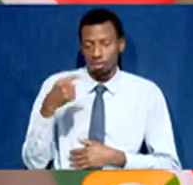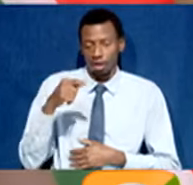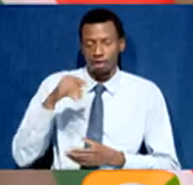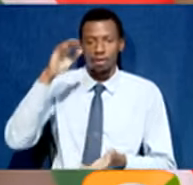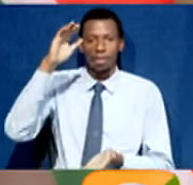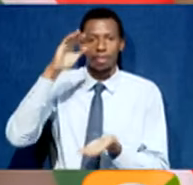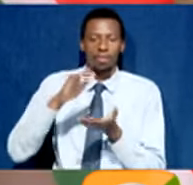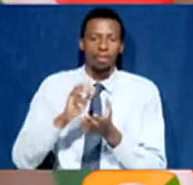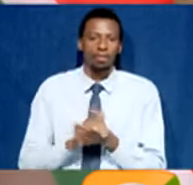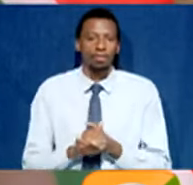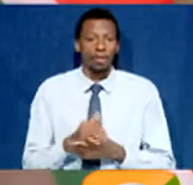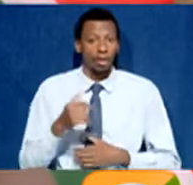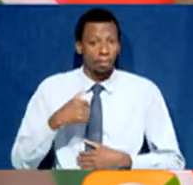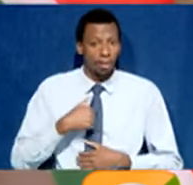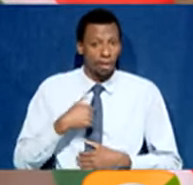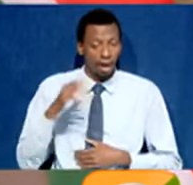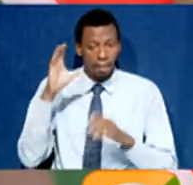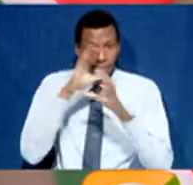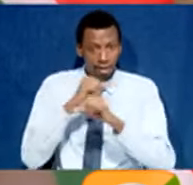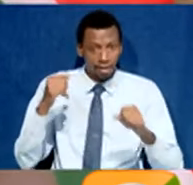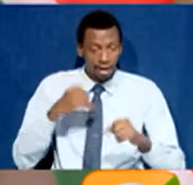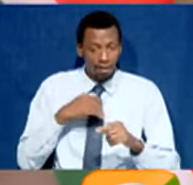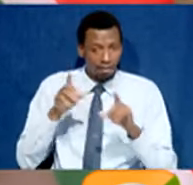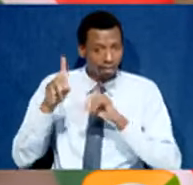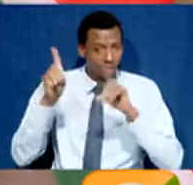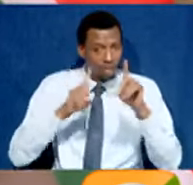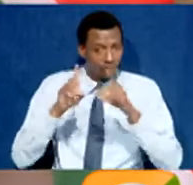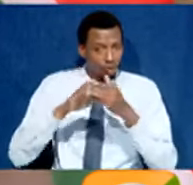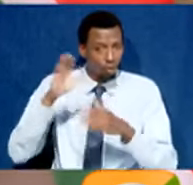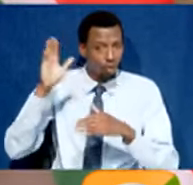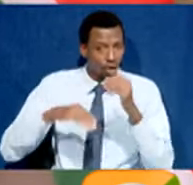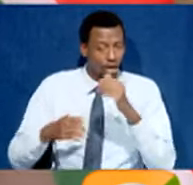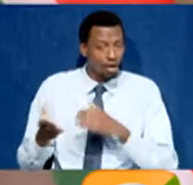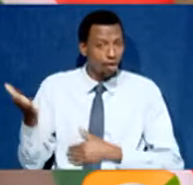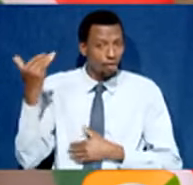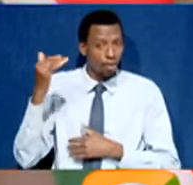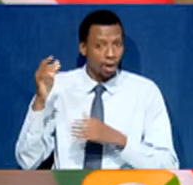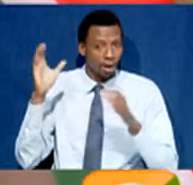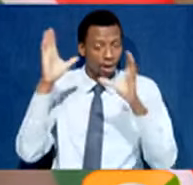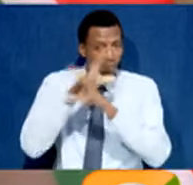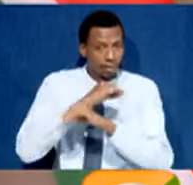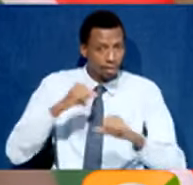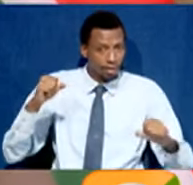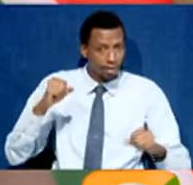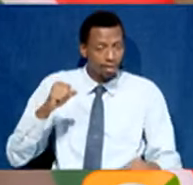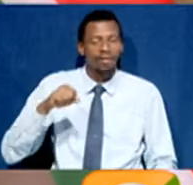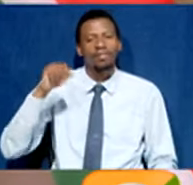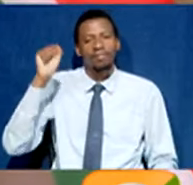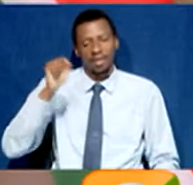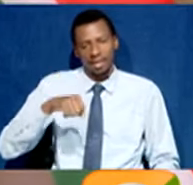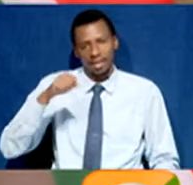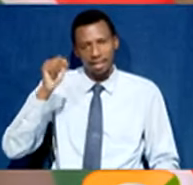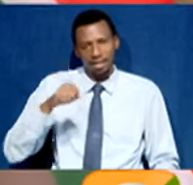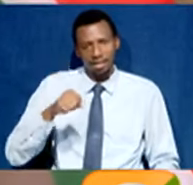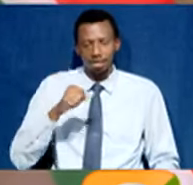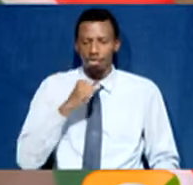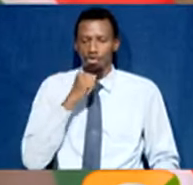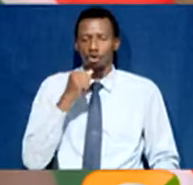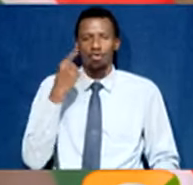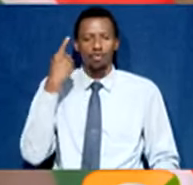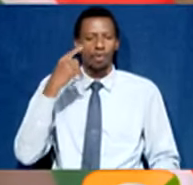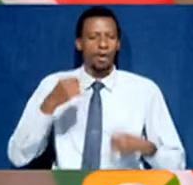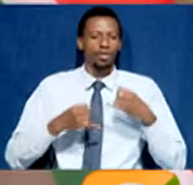Have I traveled more than the former presidents? Yes. And I have traveled not as a tourist.